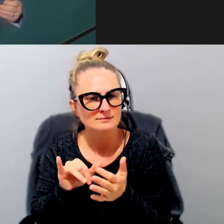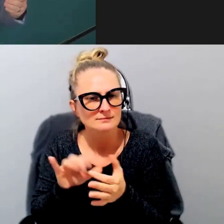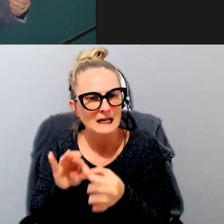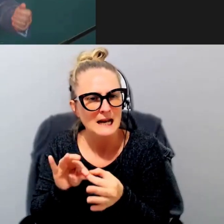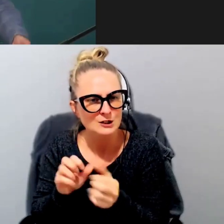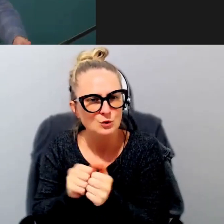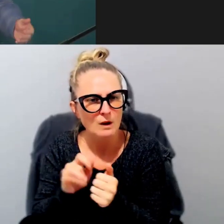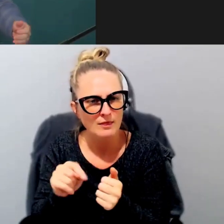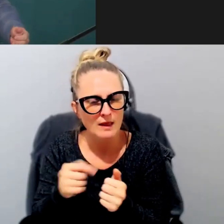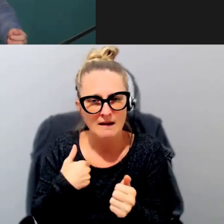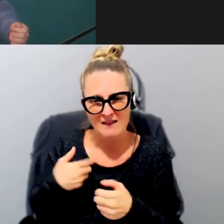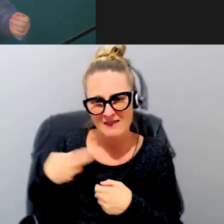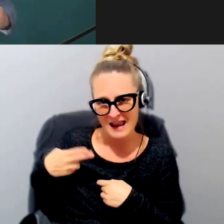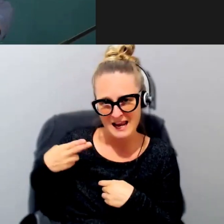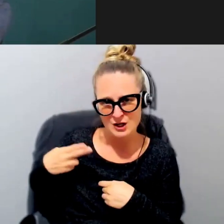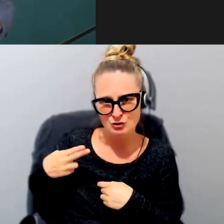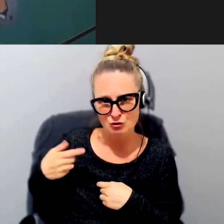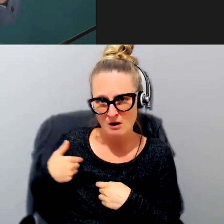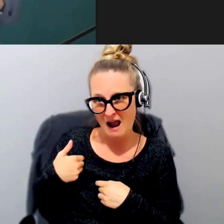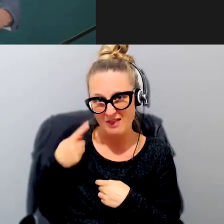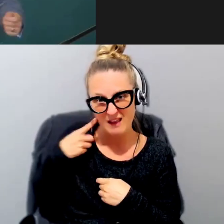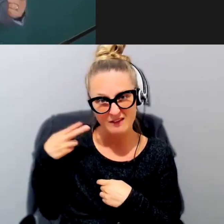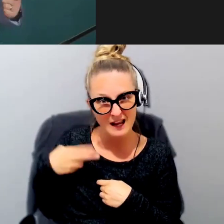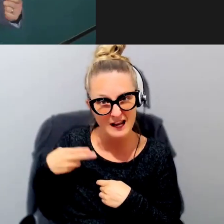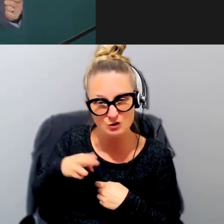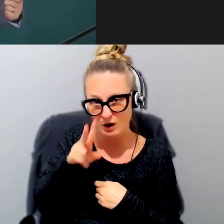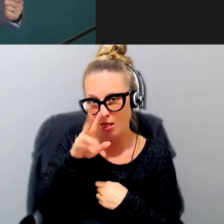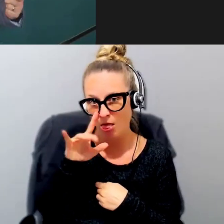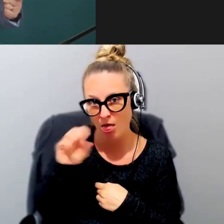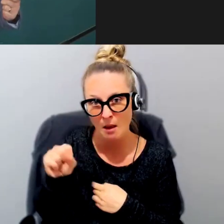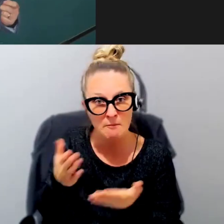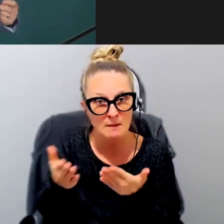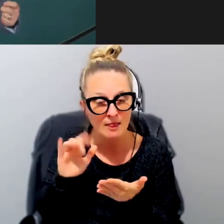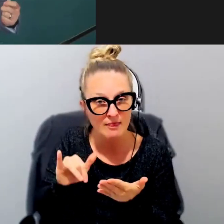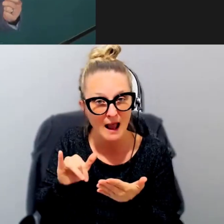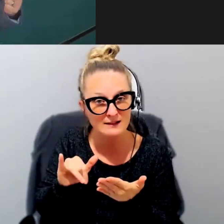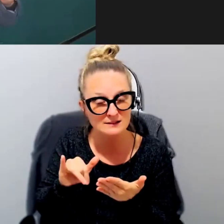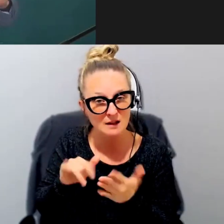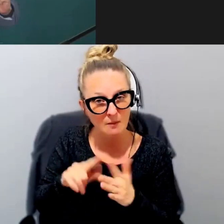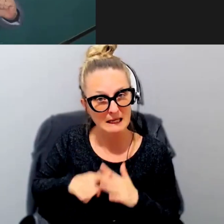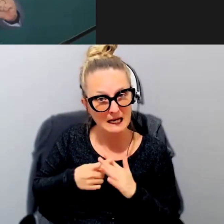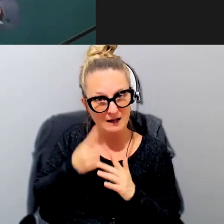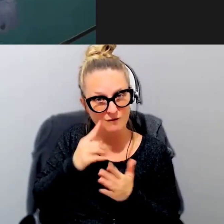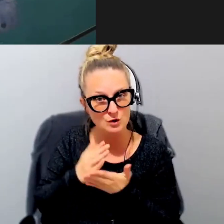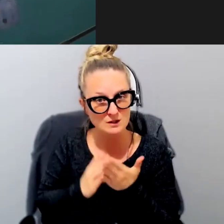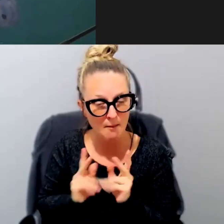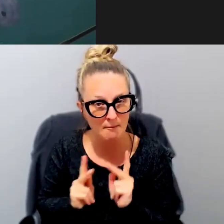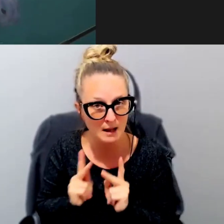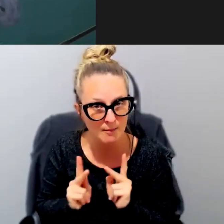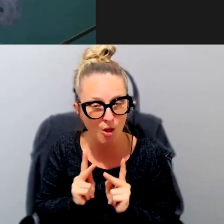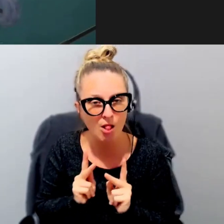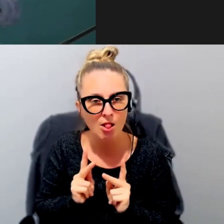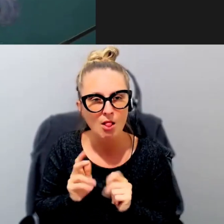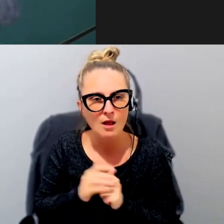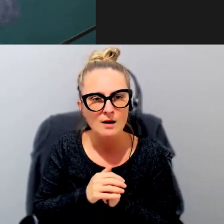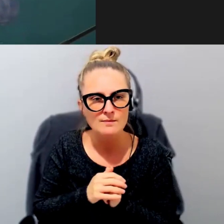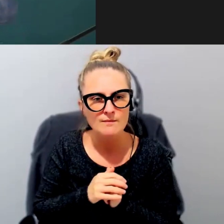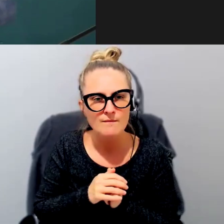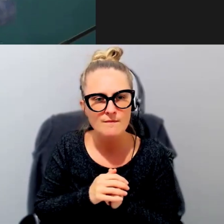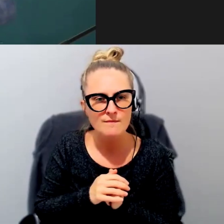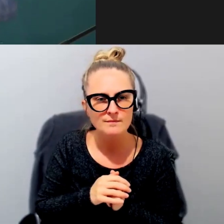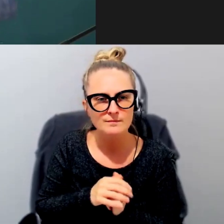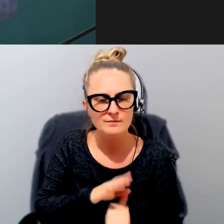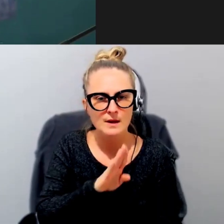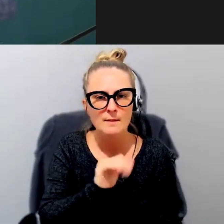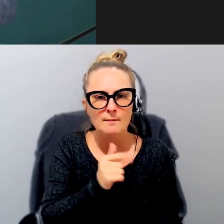history fascinating, and that may be an entry point for people. But, people denigrate Bagel and Locke's